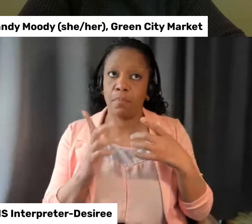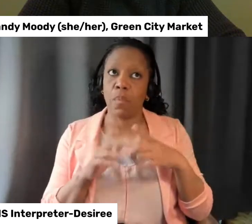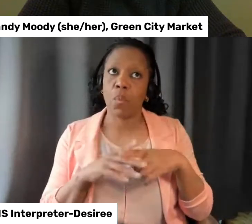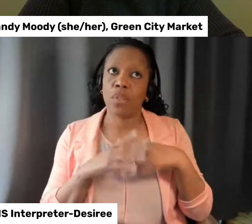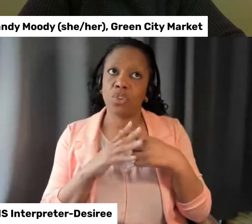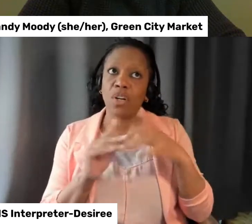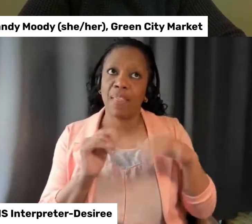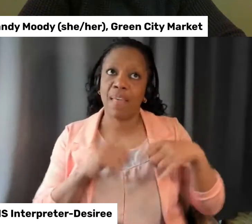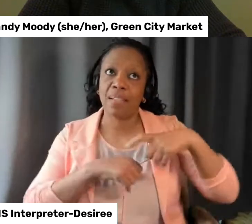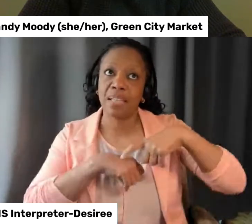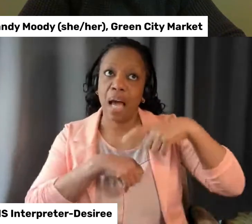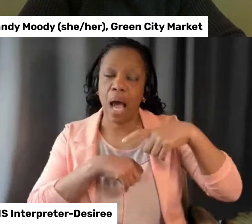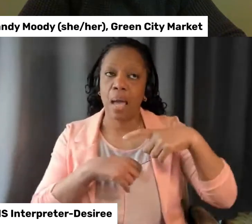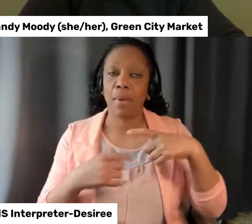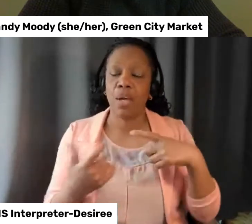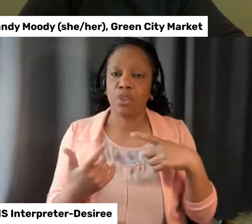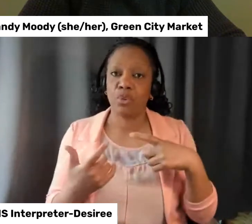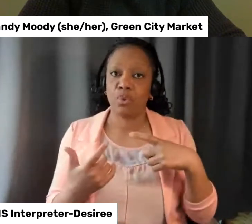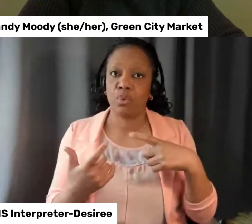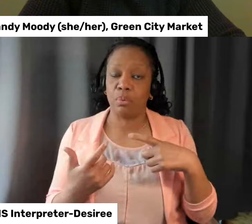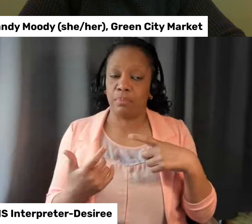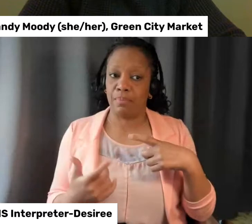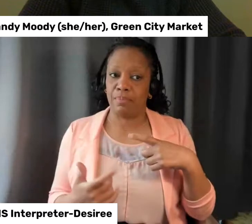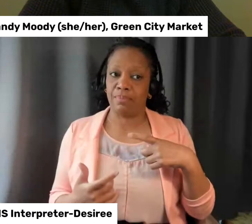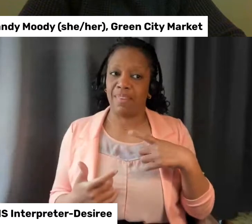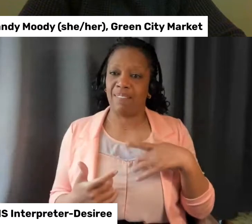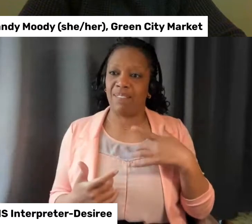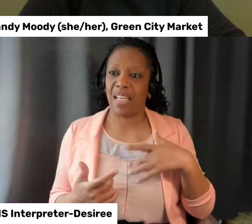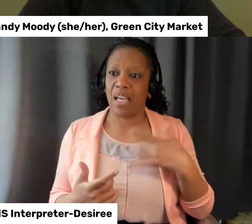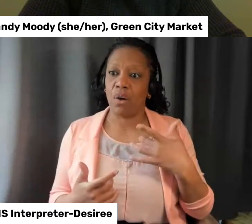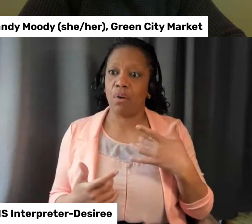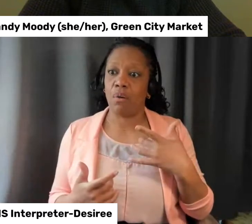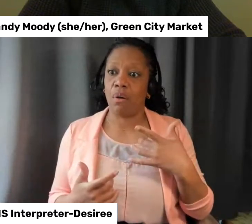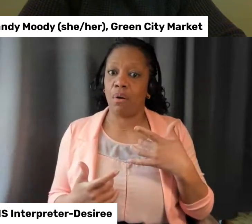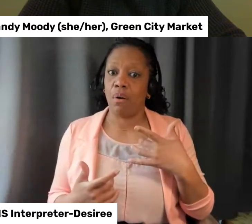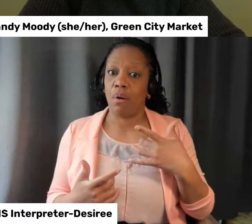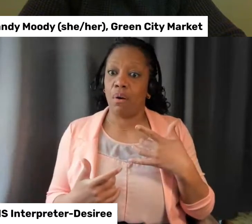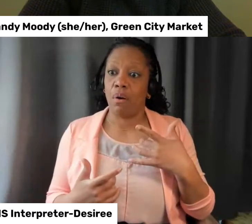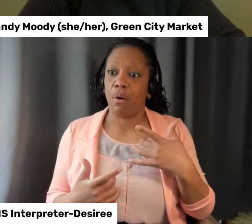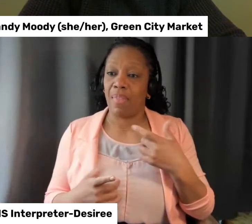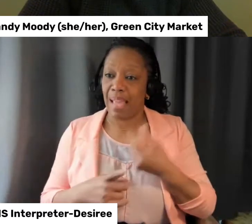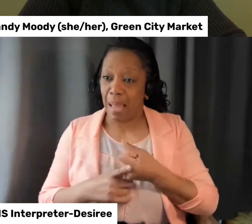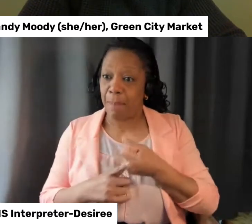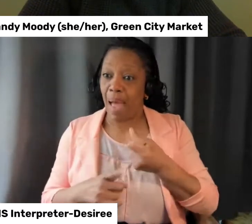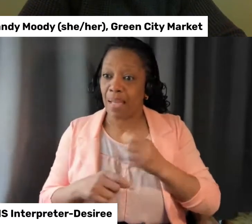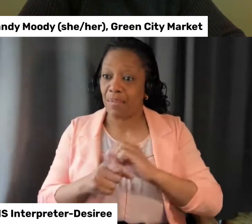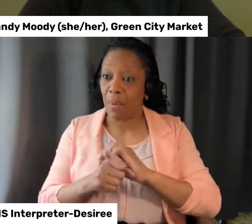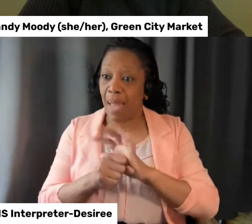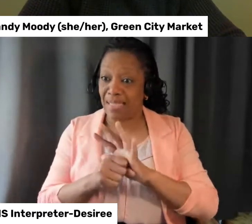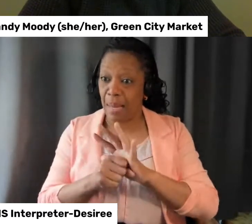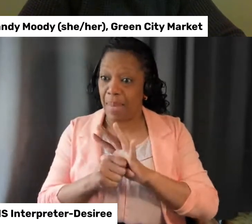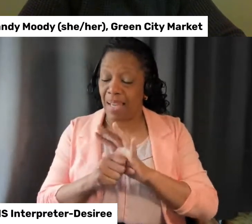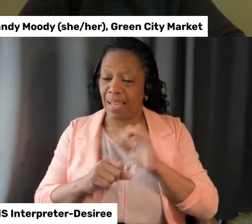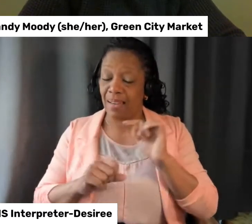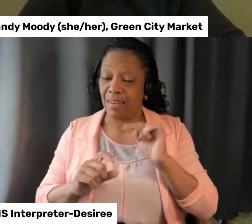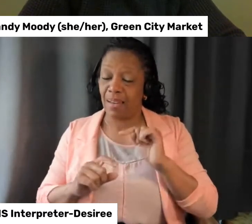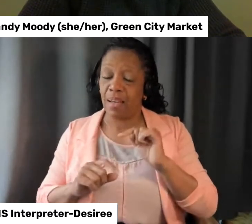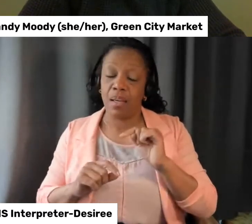feel the effects of the pandemic, there certainly was a burst of enthusiasm